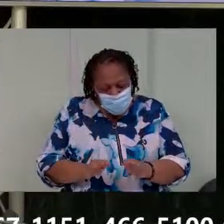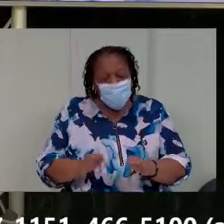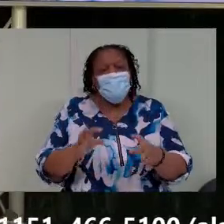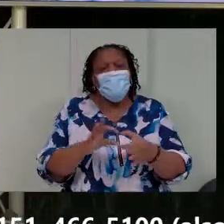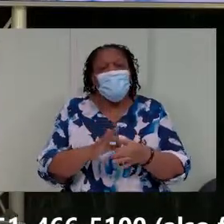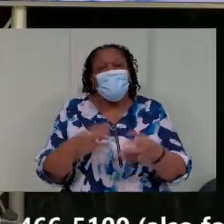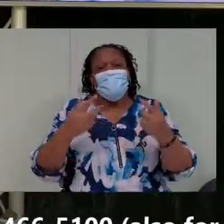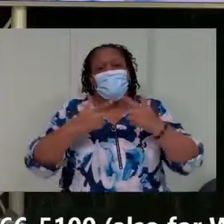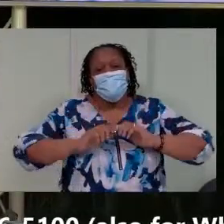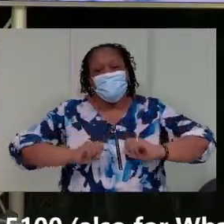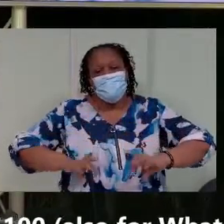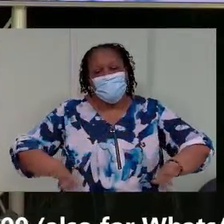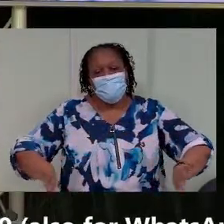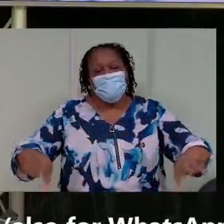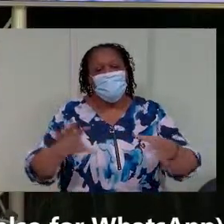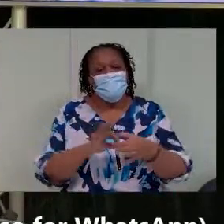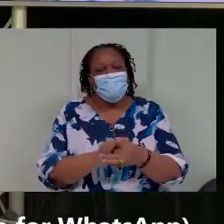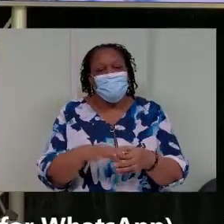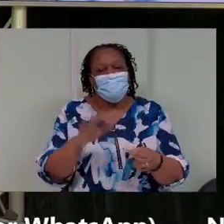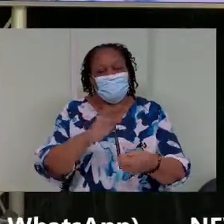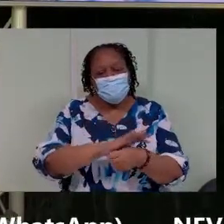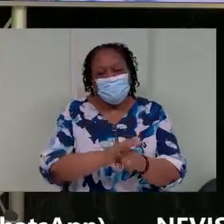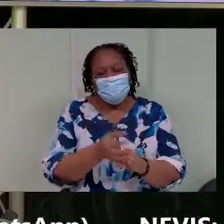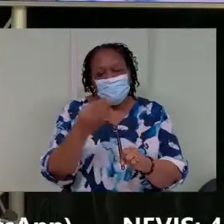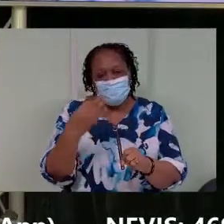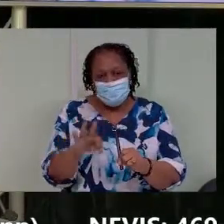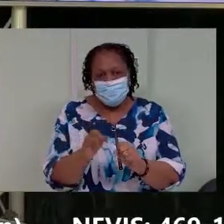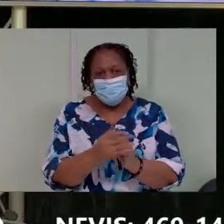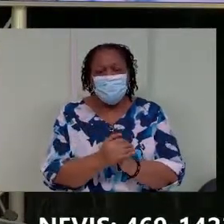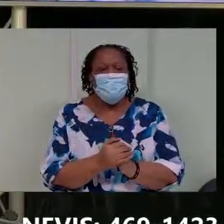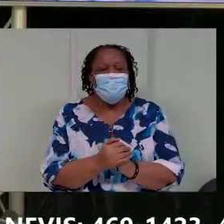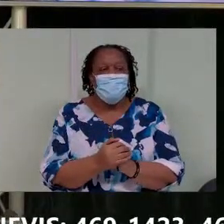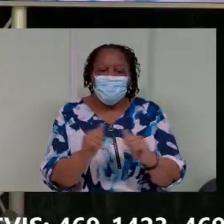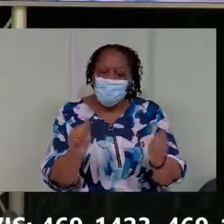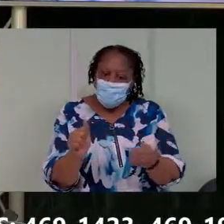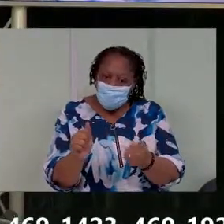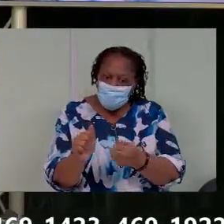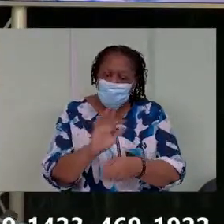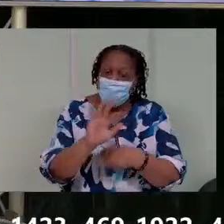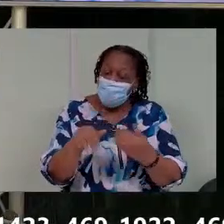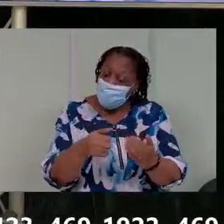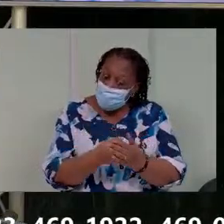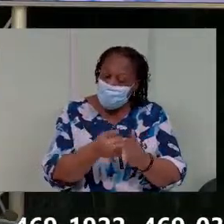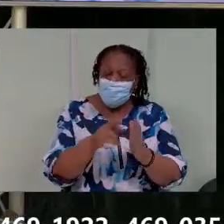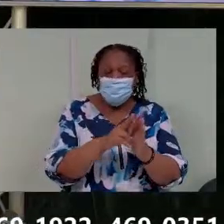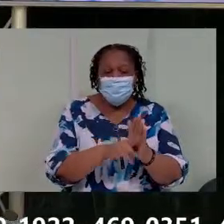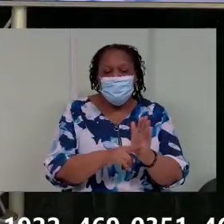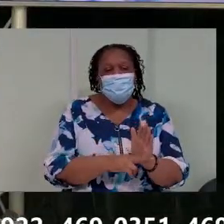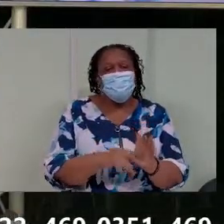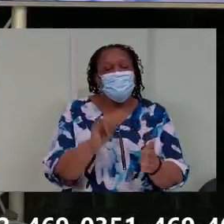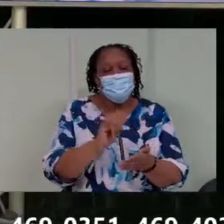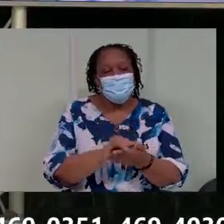authorities and protect your own health by following all the protocols that are recommended. Thank you.